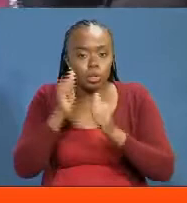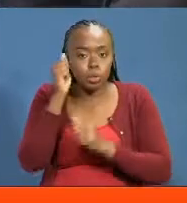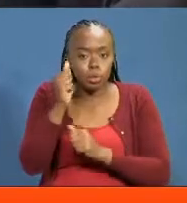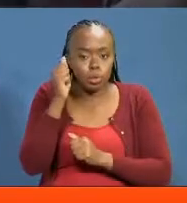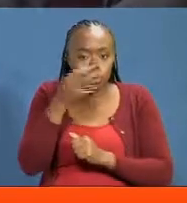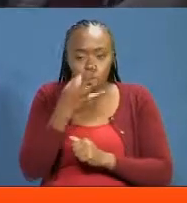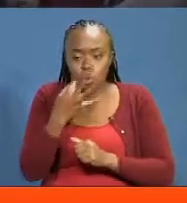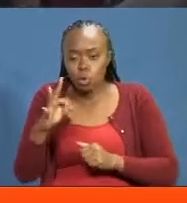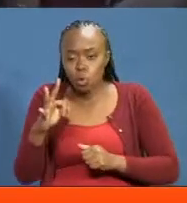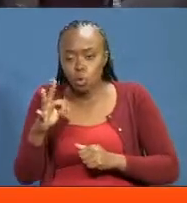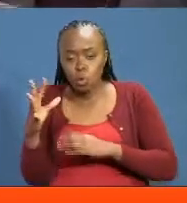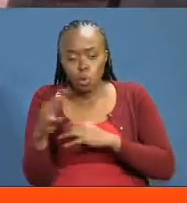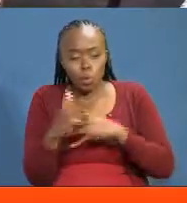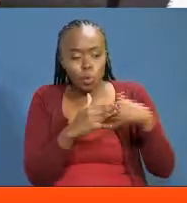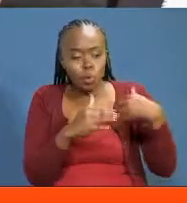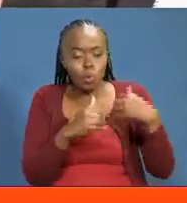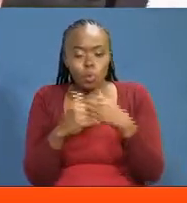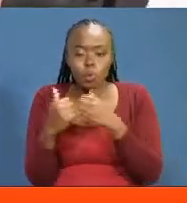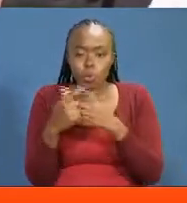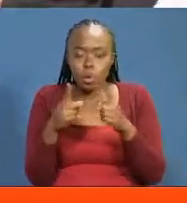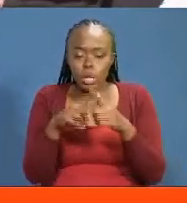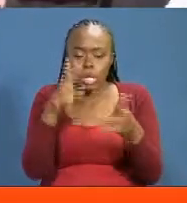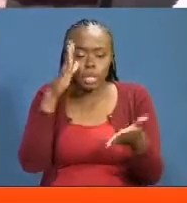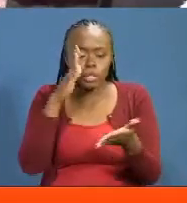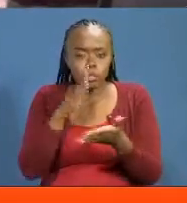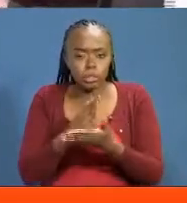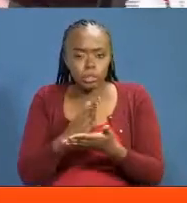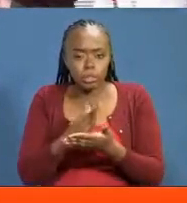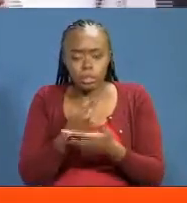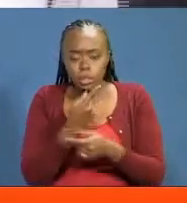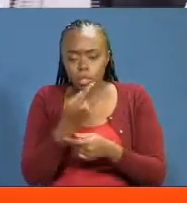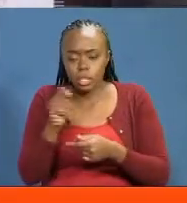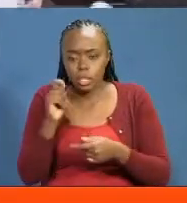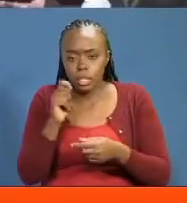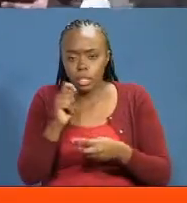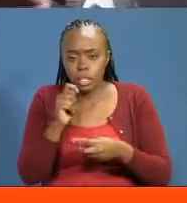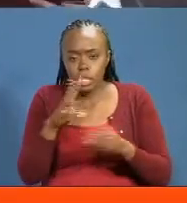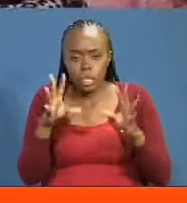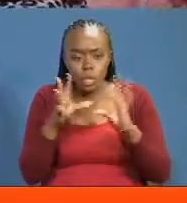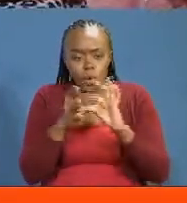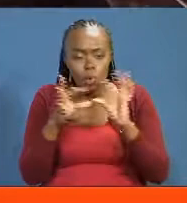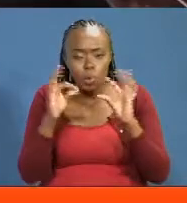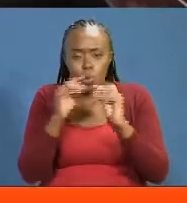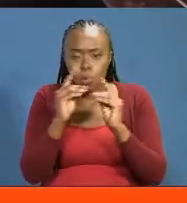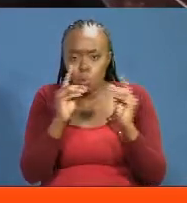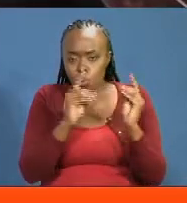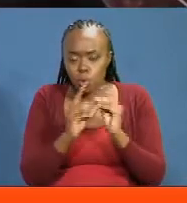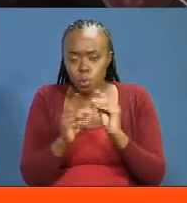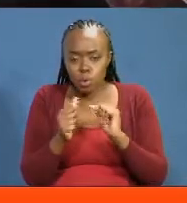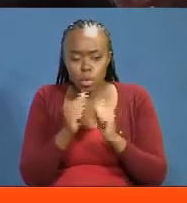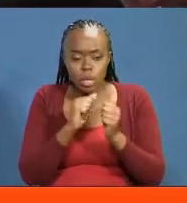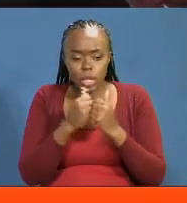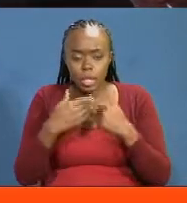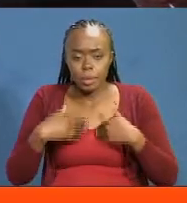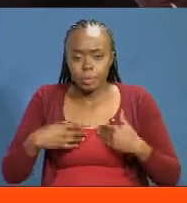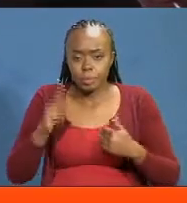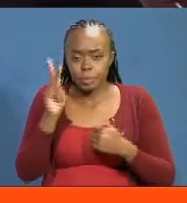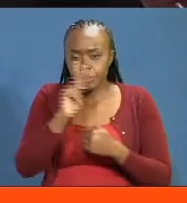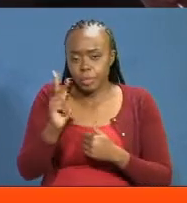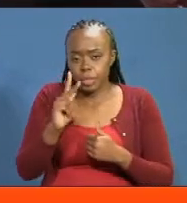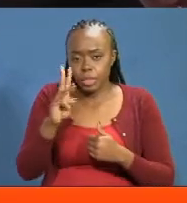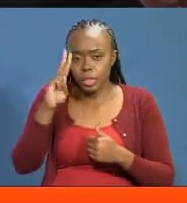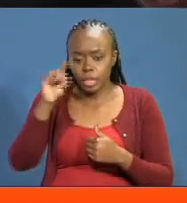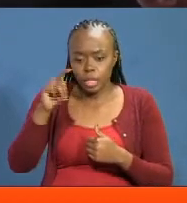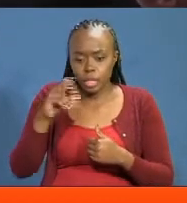of constraining and constricting the democratic space. Kandara MP Alice Wahome